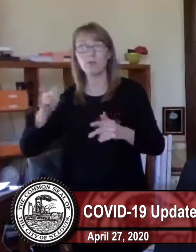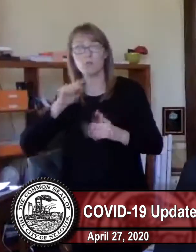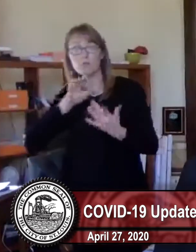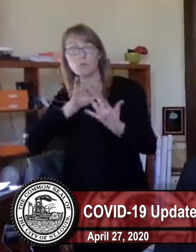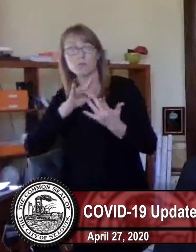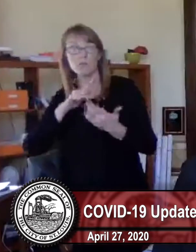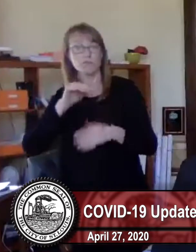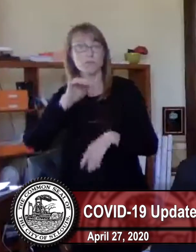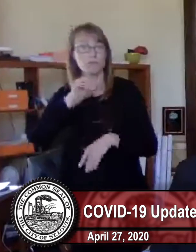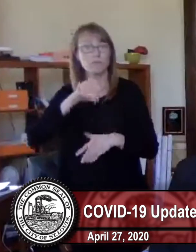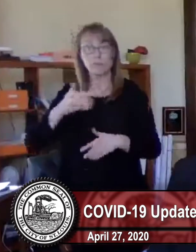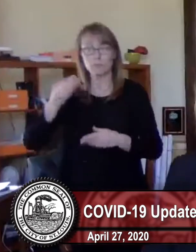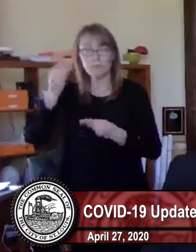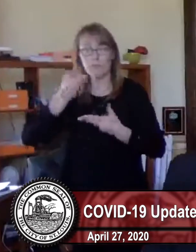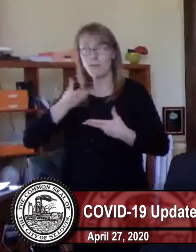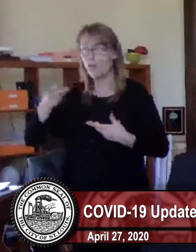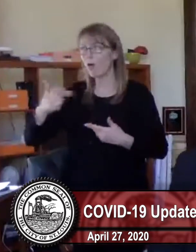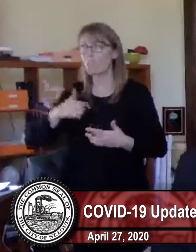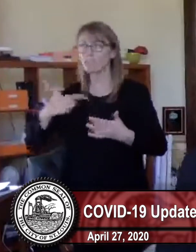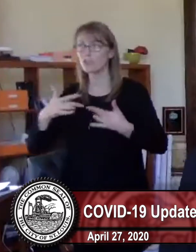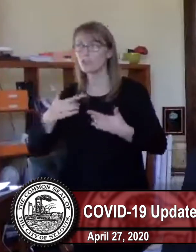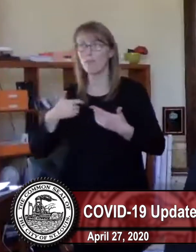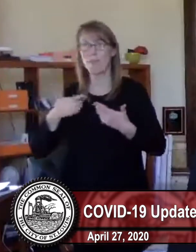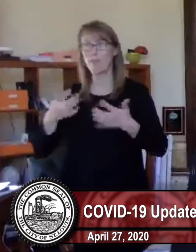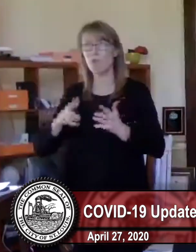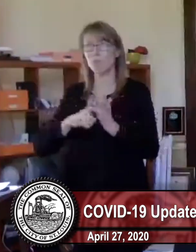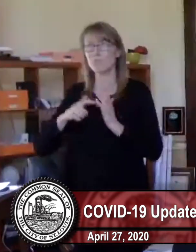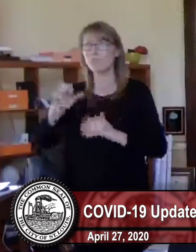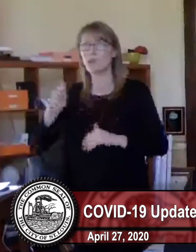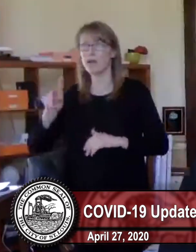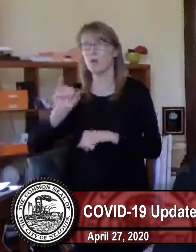there's that whole balancing act. We have